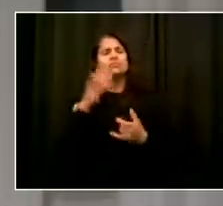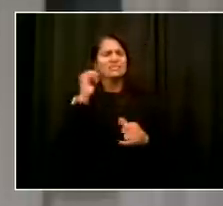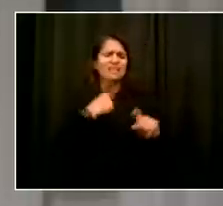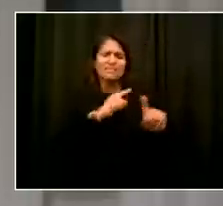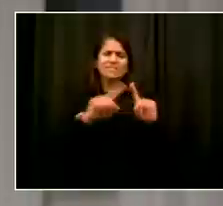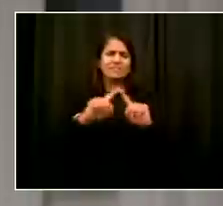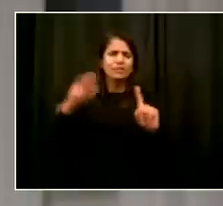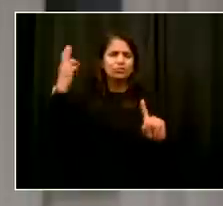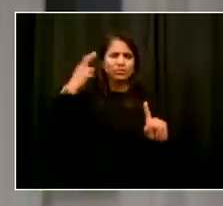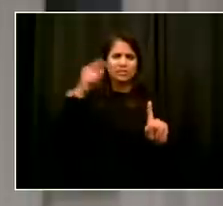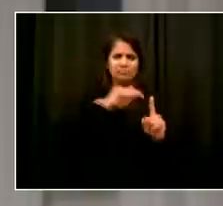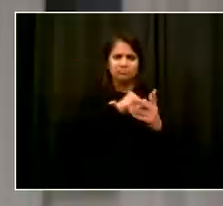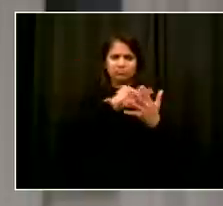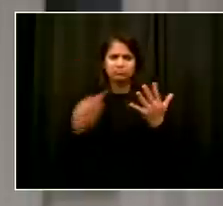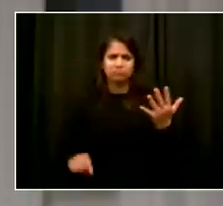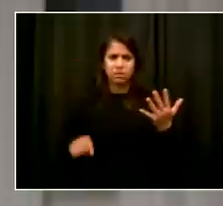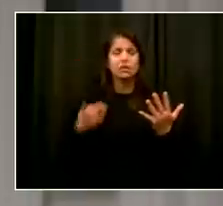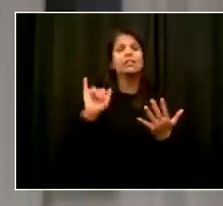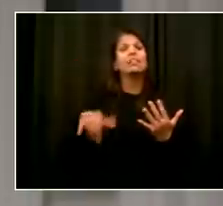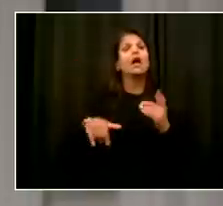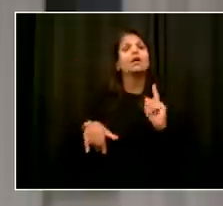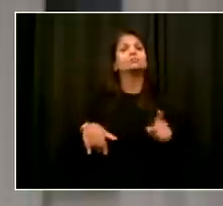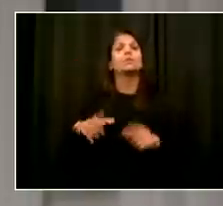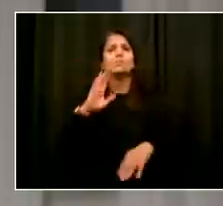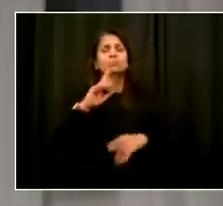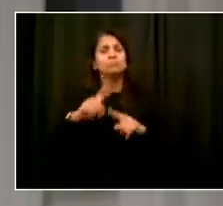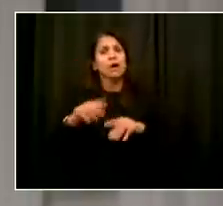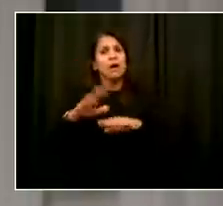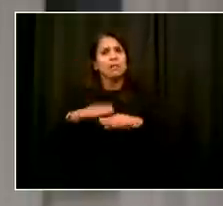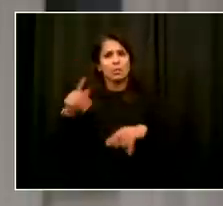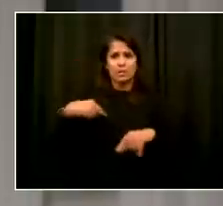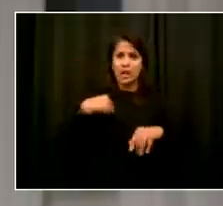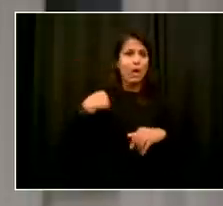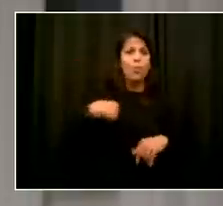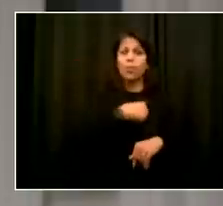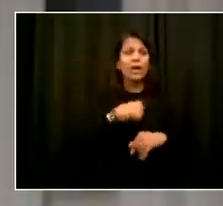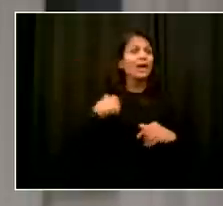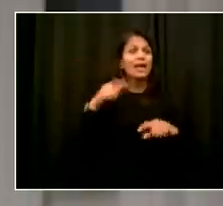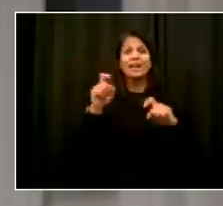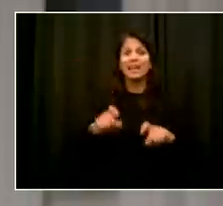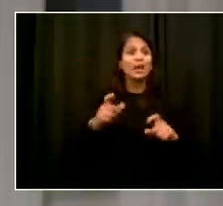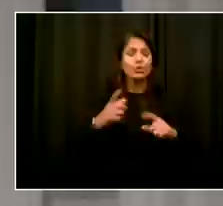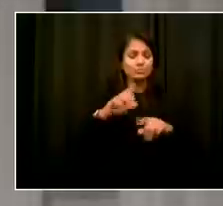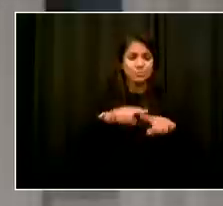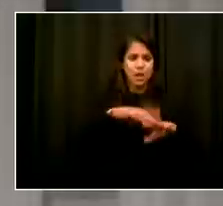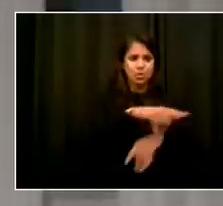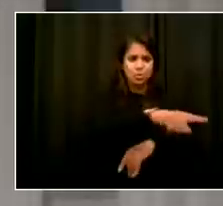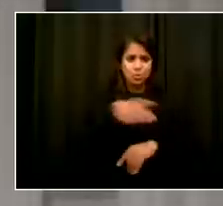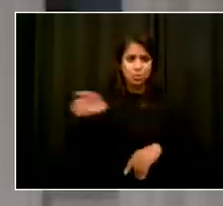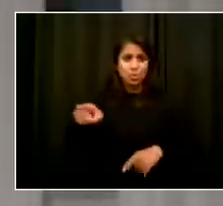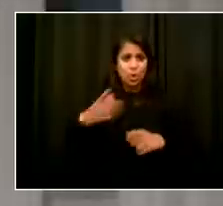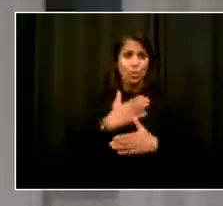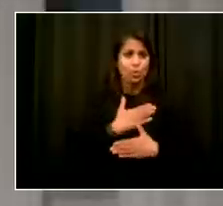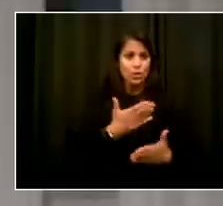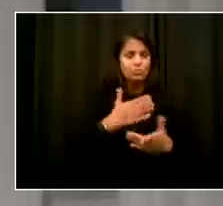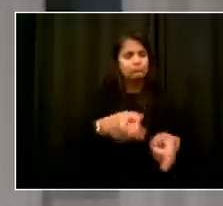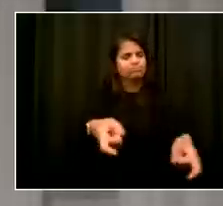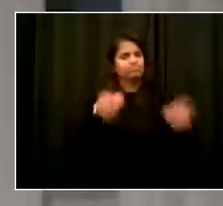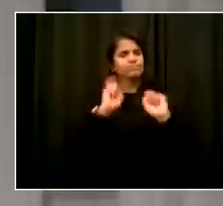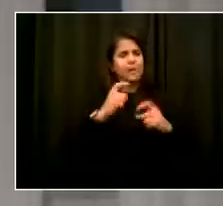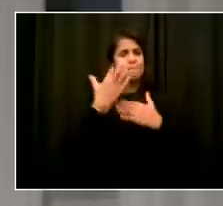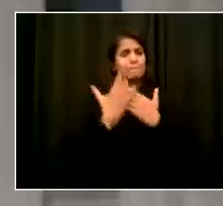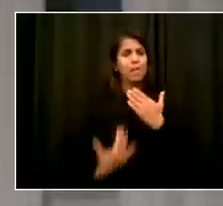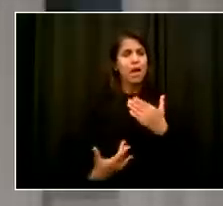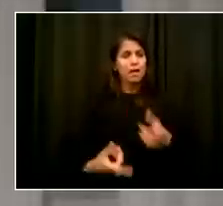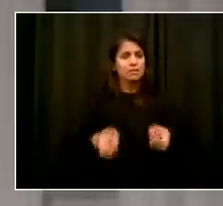new year. I became an educator to make a difference in the world and to help people. And you can also make a difference. You can help New